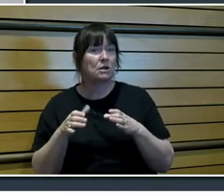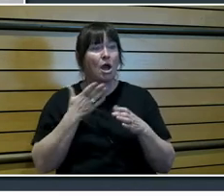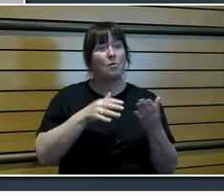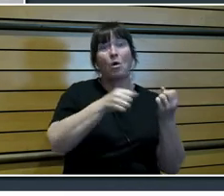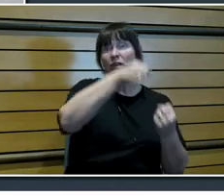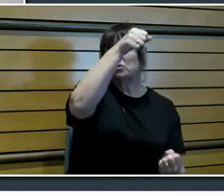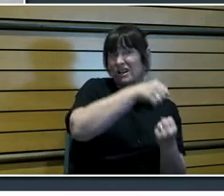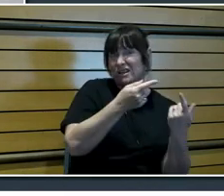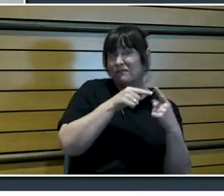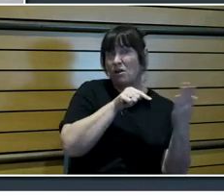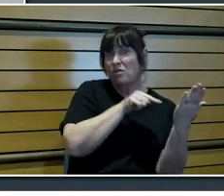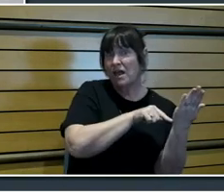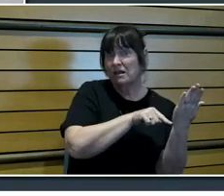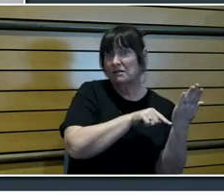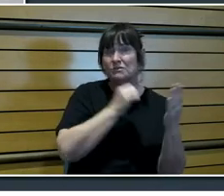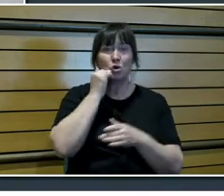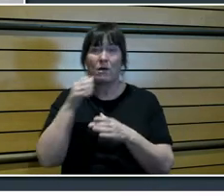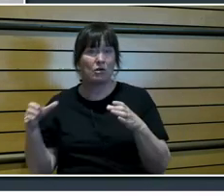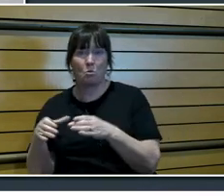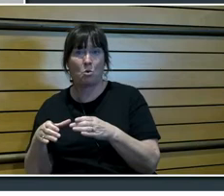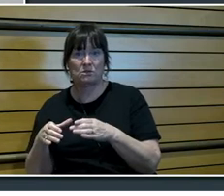of Waitangi. It's not Māori wards.